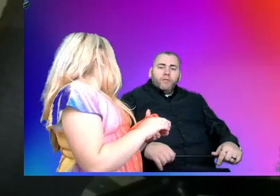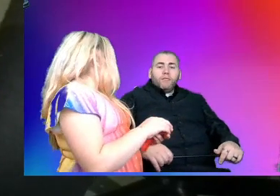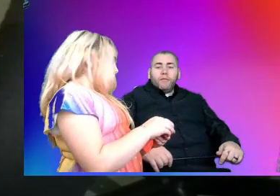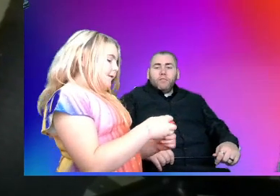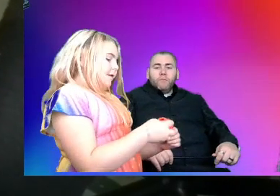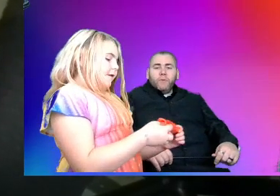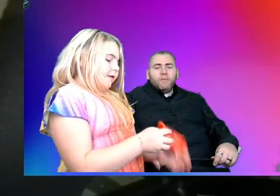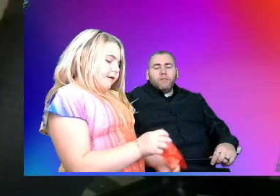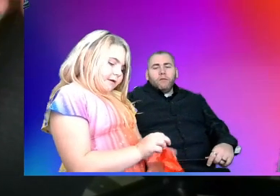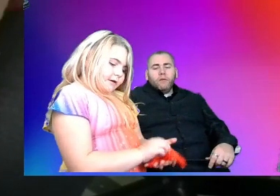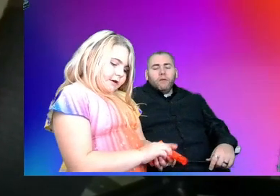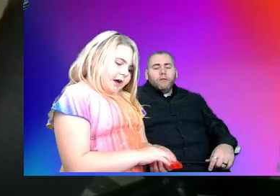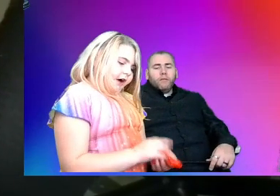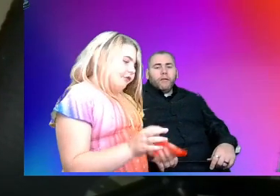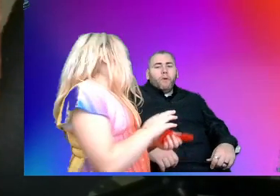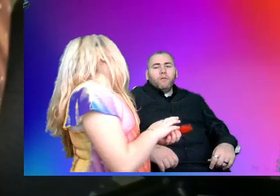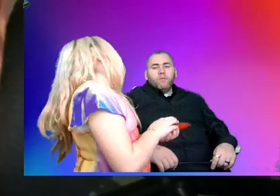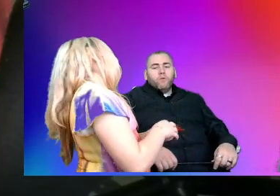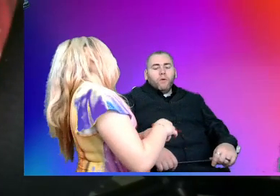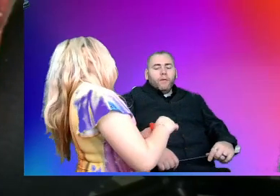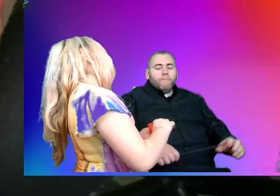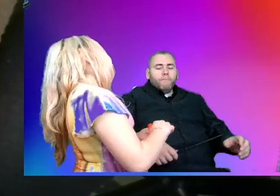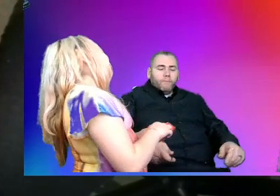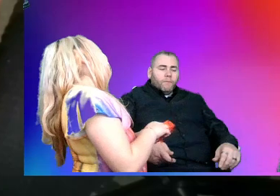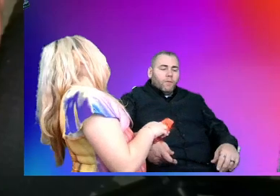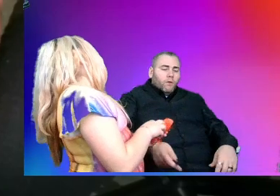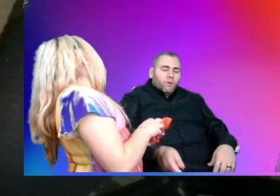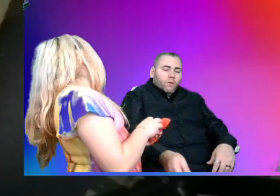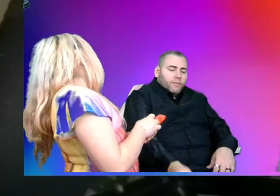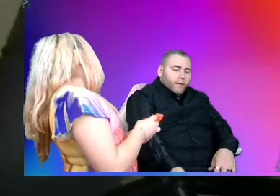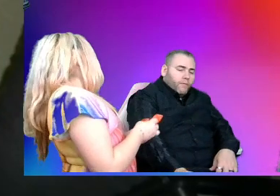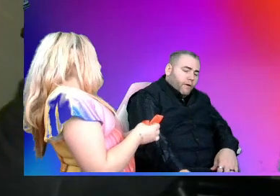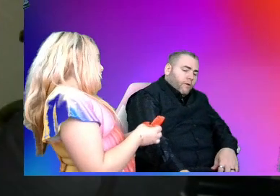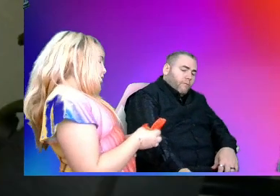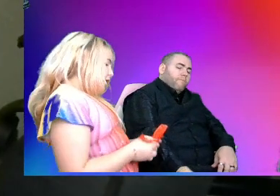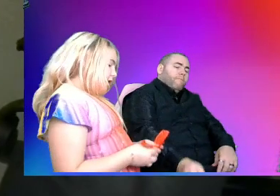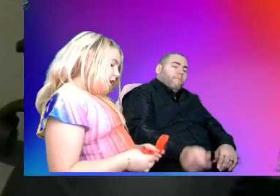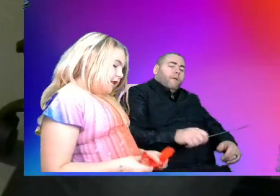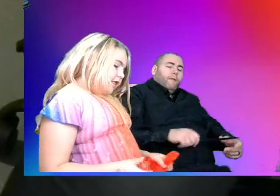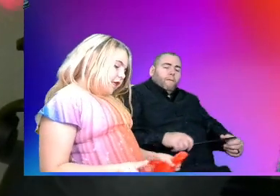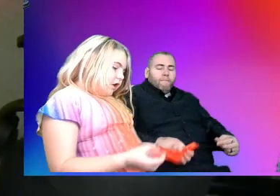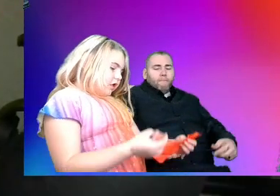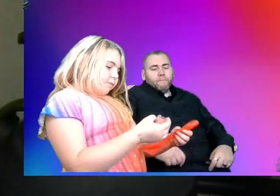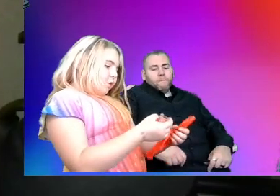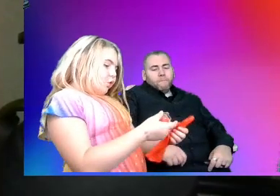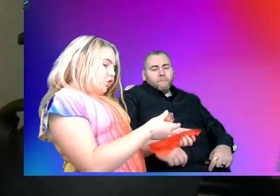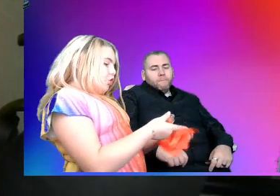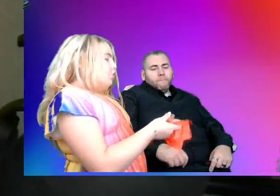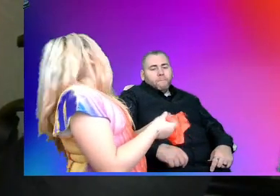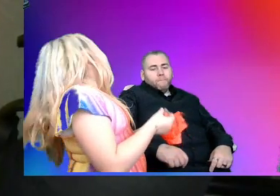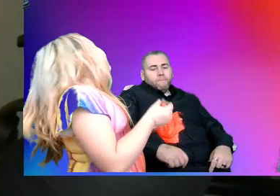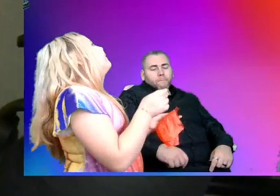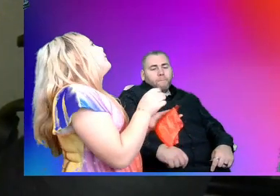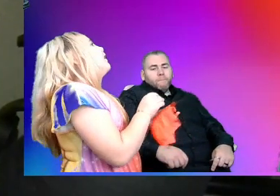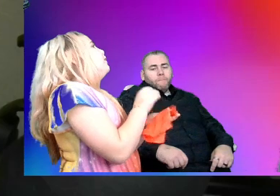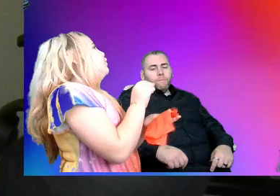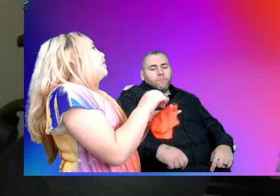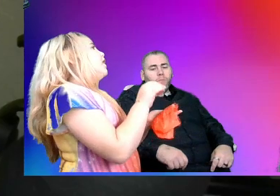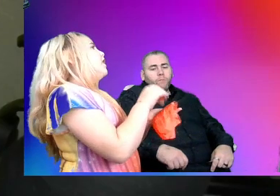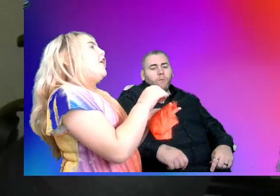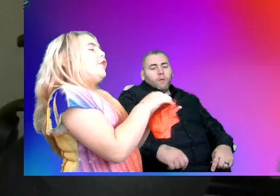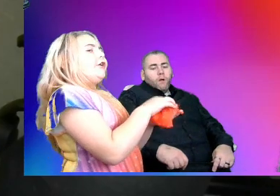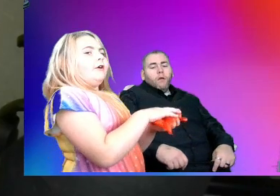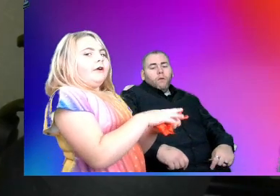little presentation piece. Yeah, it's like a puzzle toy. You can set it right here. Not supposed to go together, but I